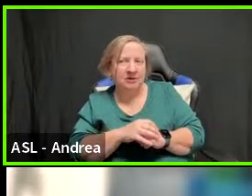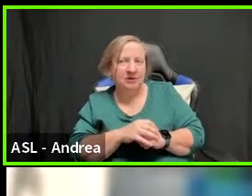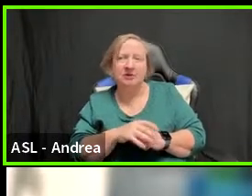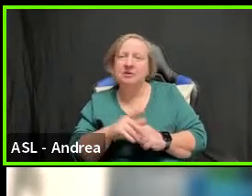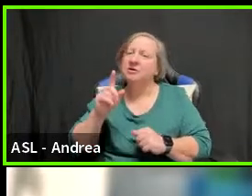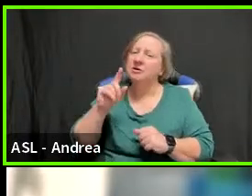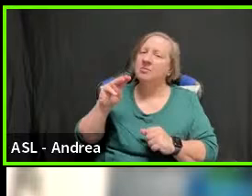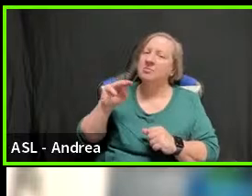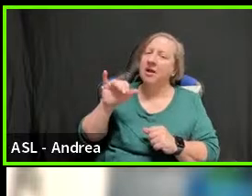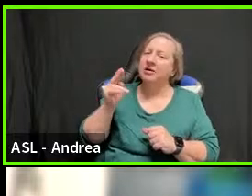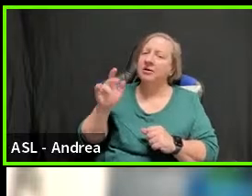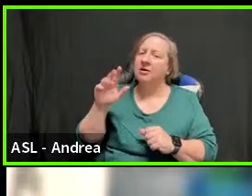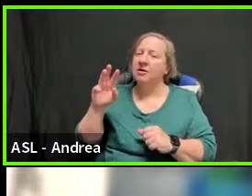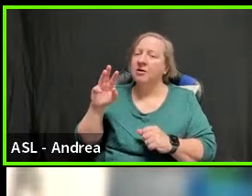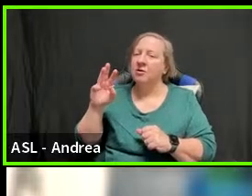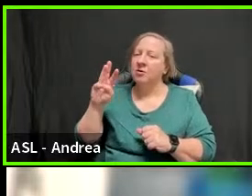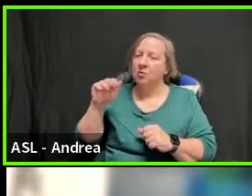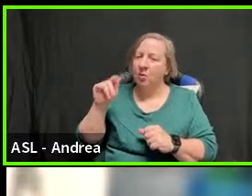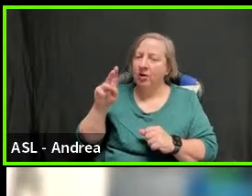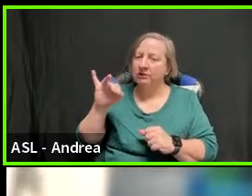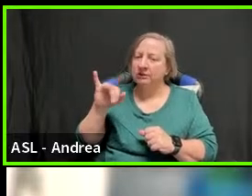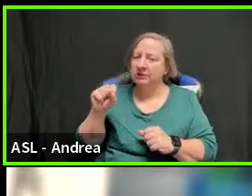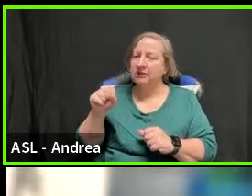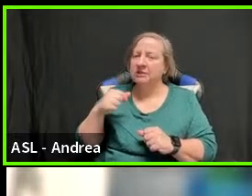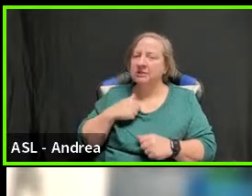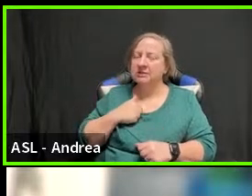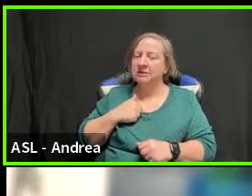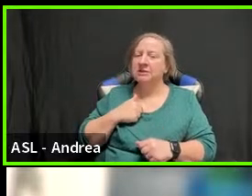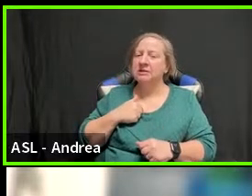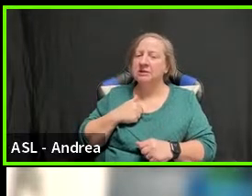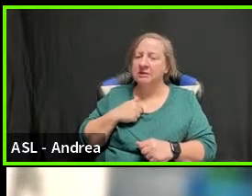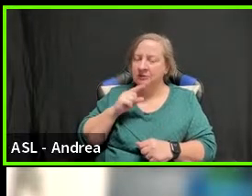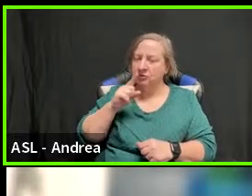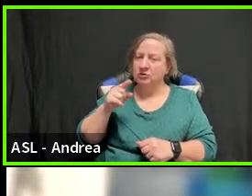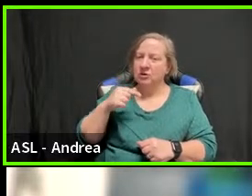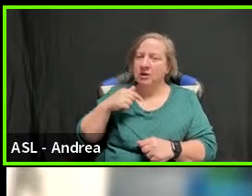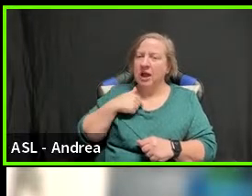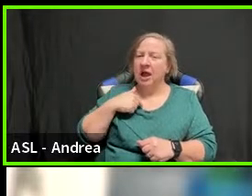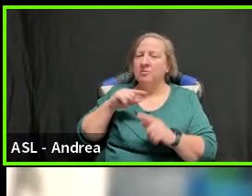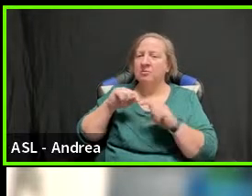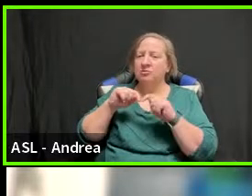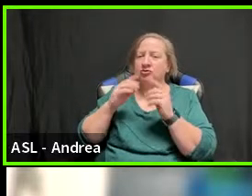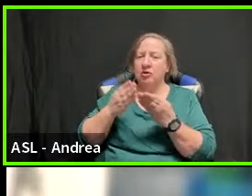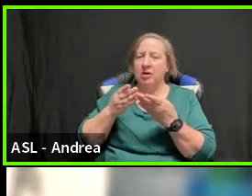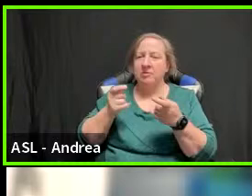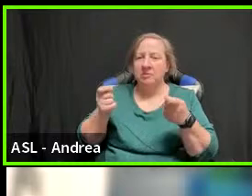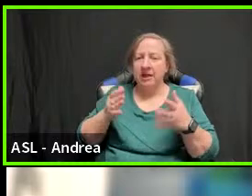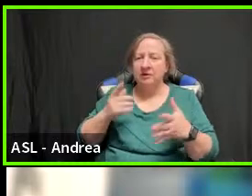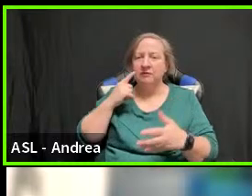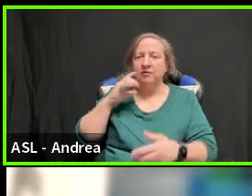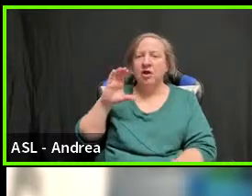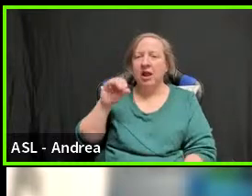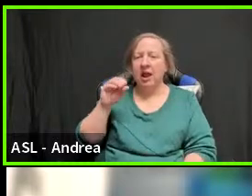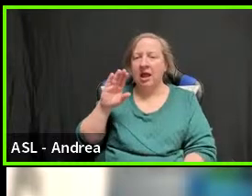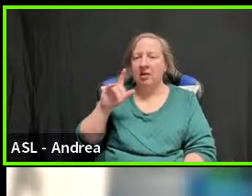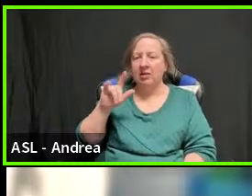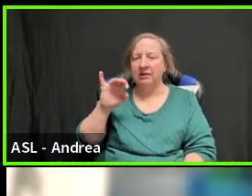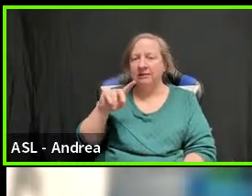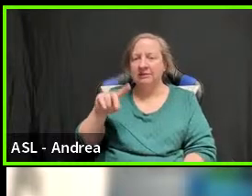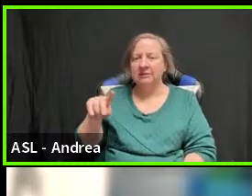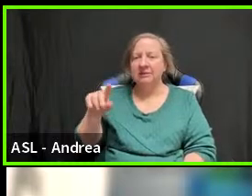Sure. Hi, I'm Michael Watkins. I'm the tribal manager for the Cowlitz Indian